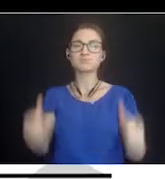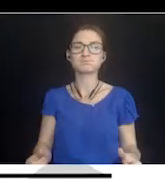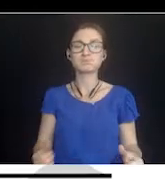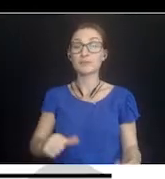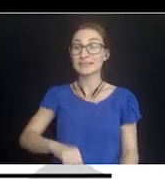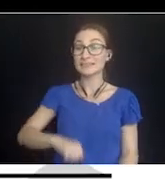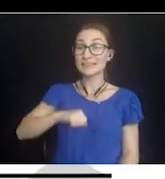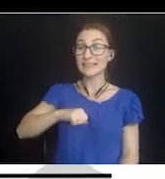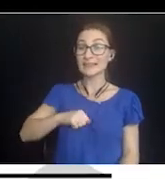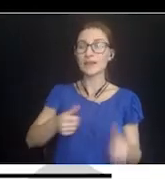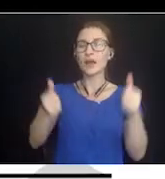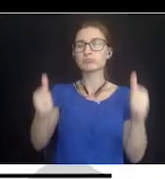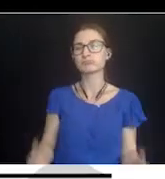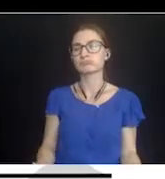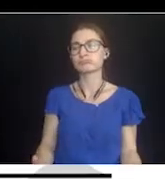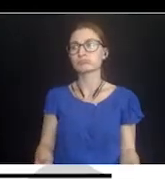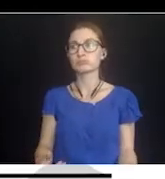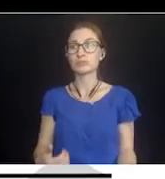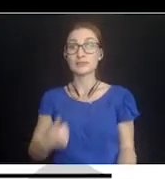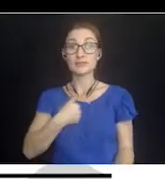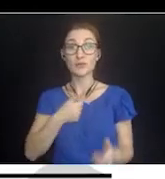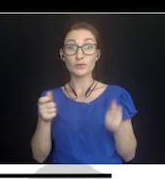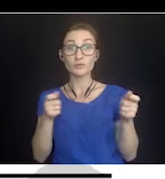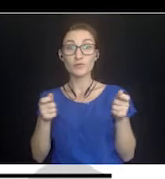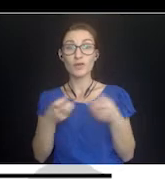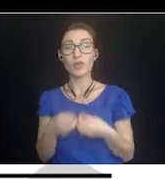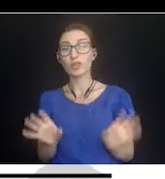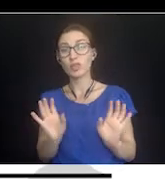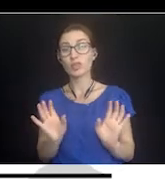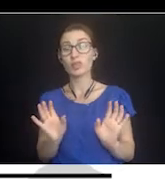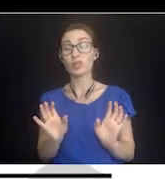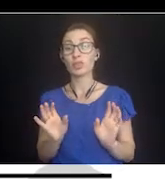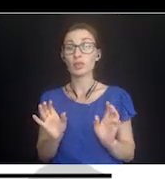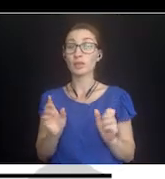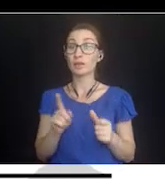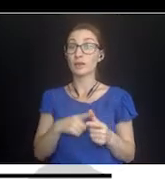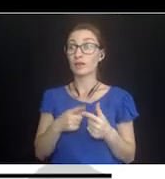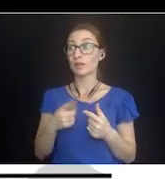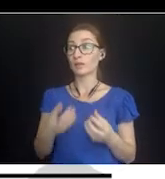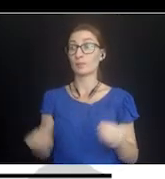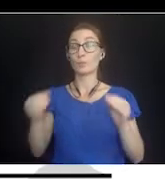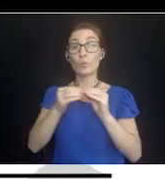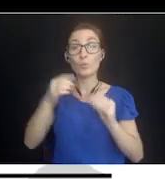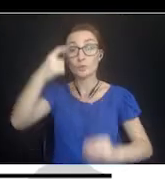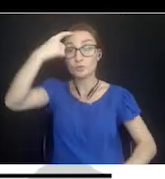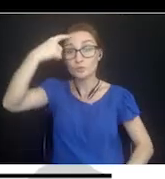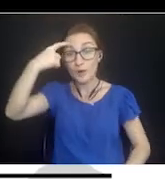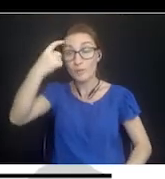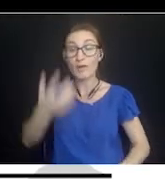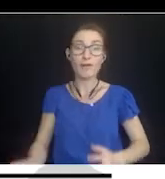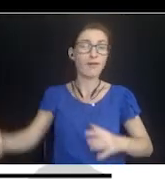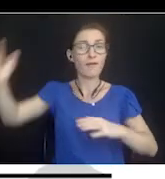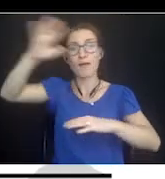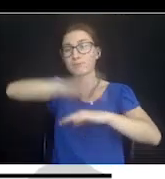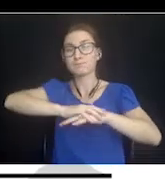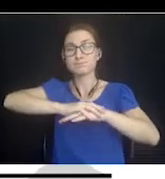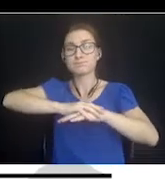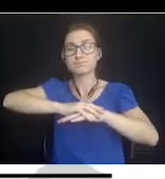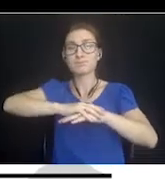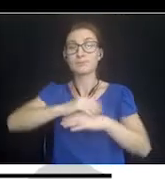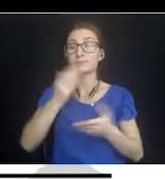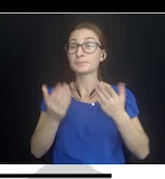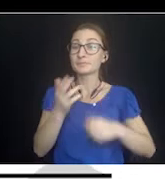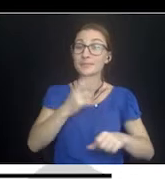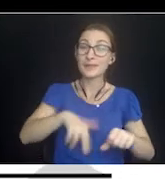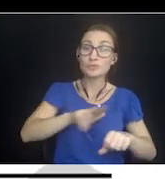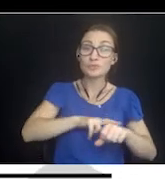losing functions, and there's a sense of loss of dignity and self-control and self-mastery. And then of course life does hit you